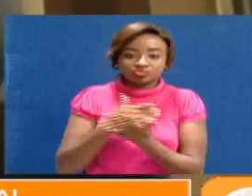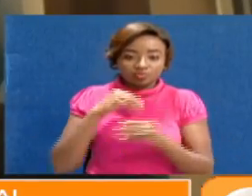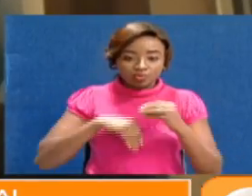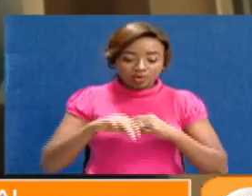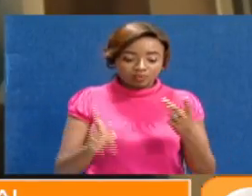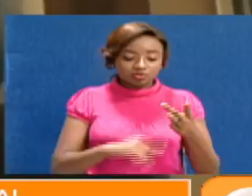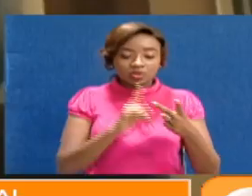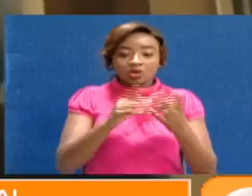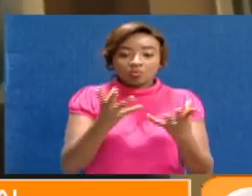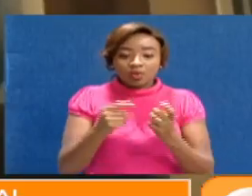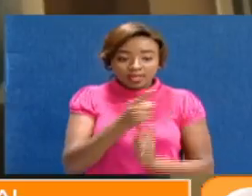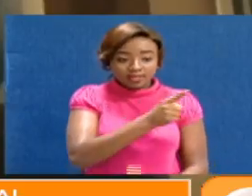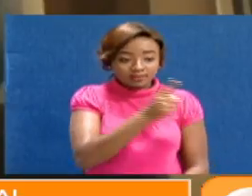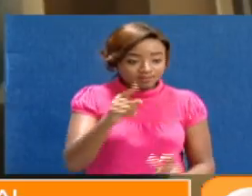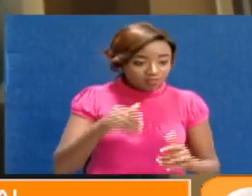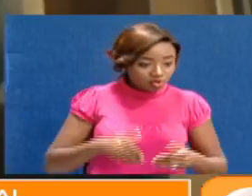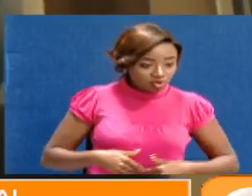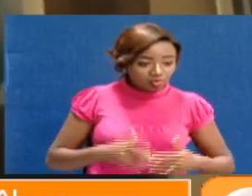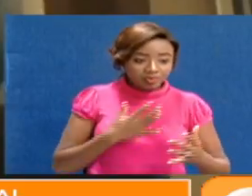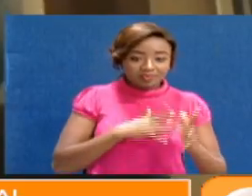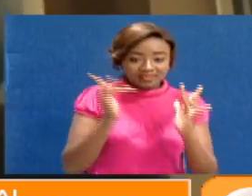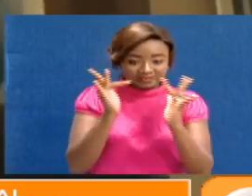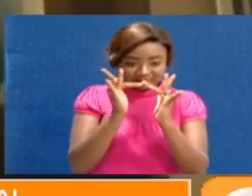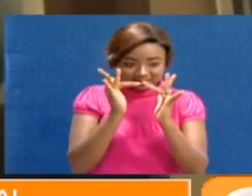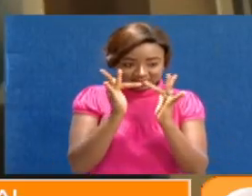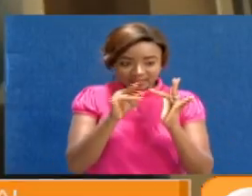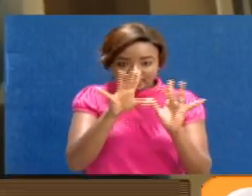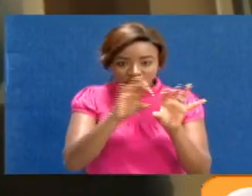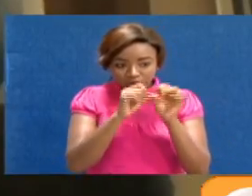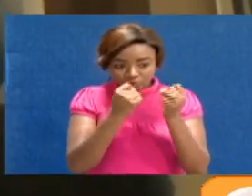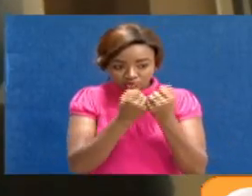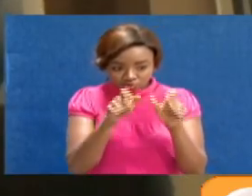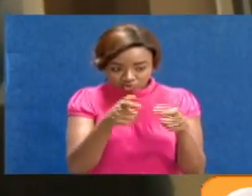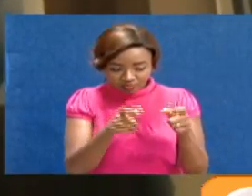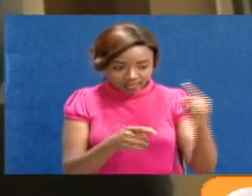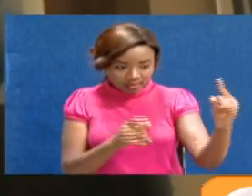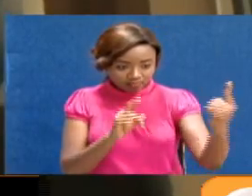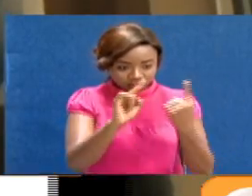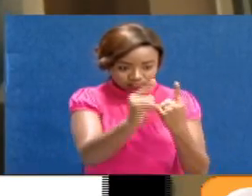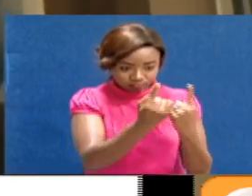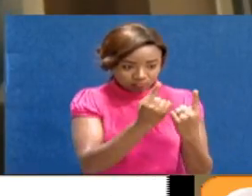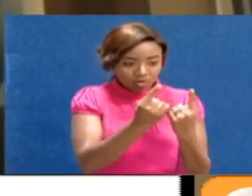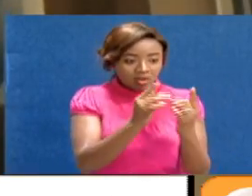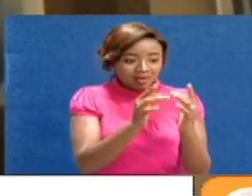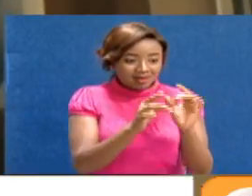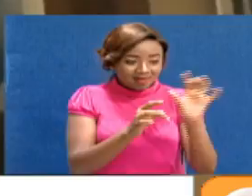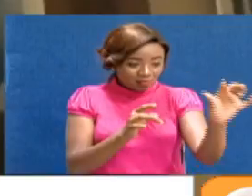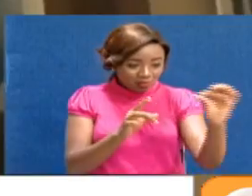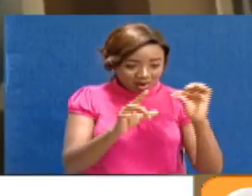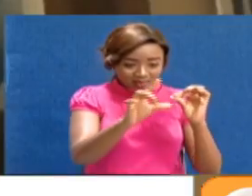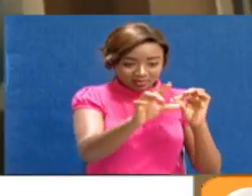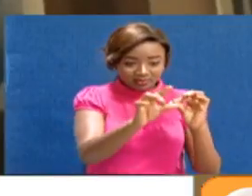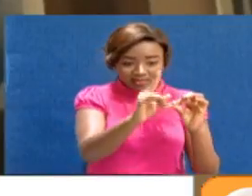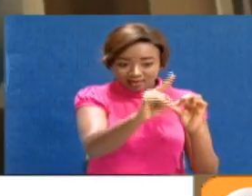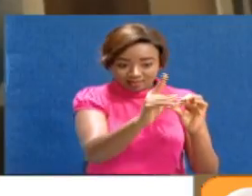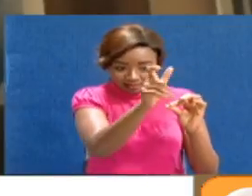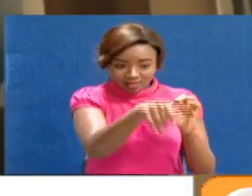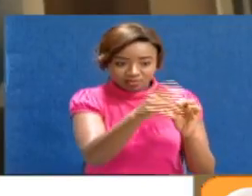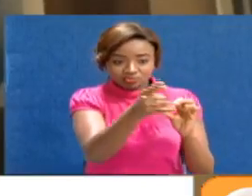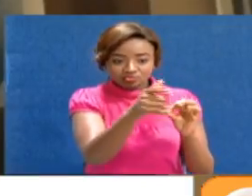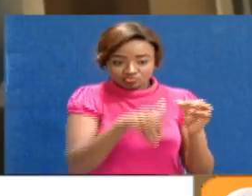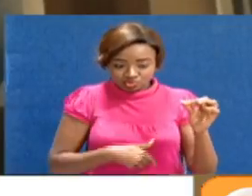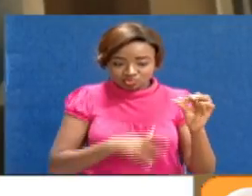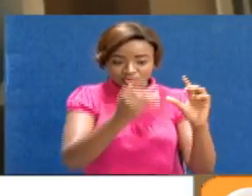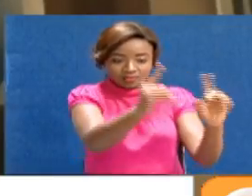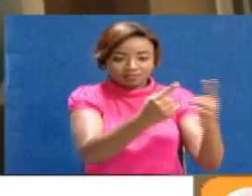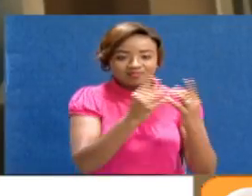we need the youth to bring social media. So social media with the youth bring in the right messaging against corruption. And